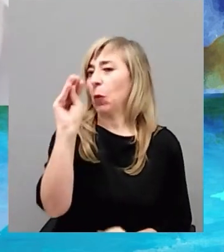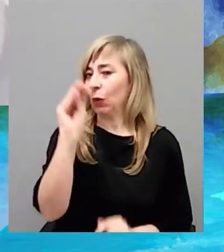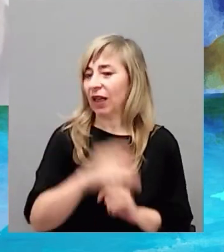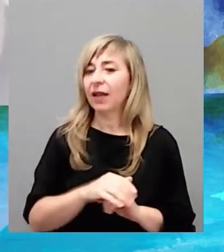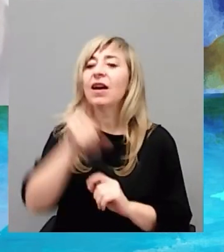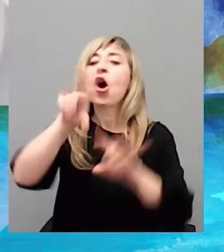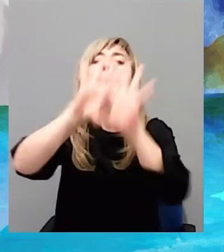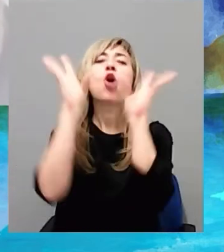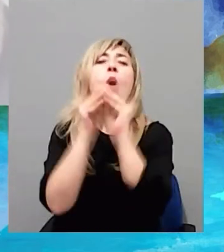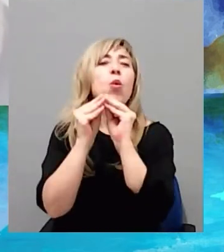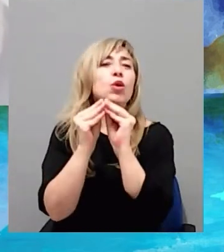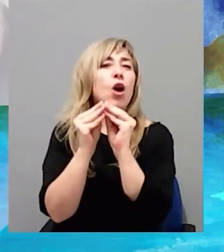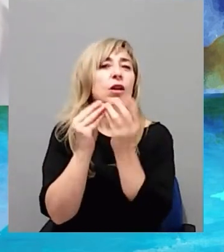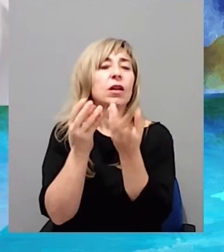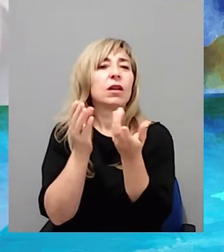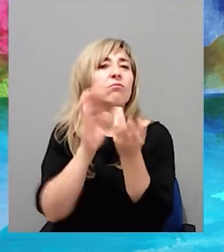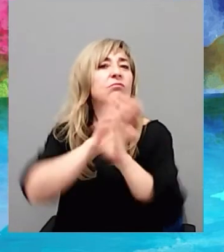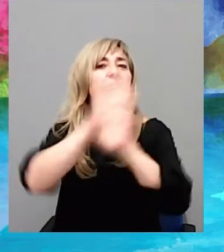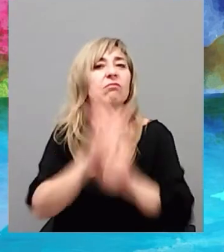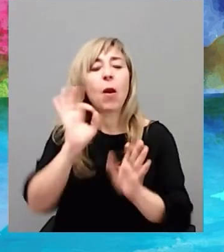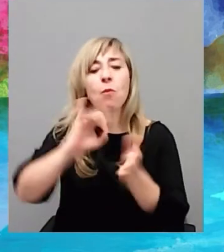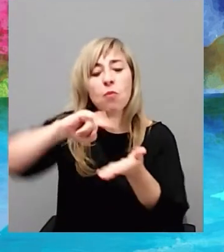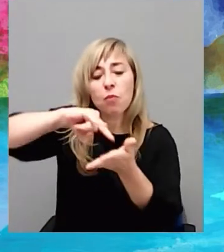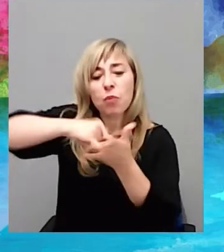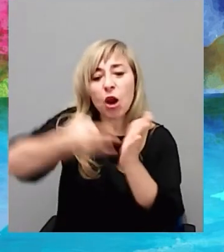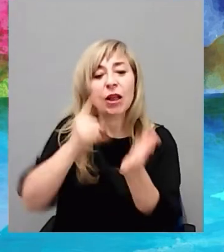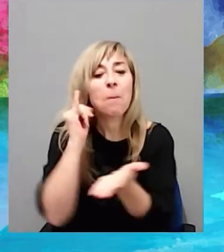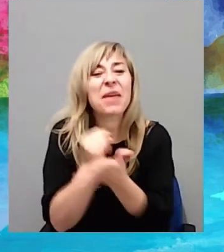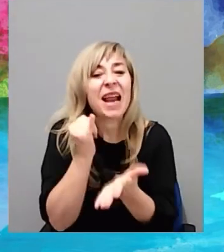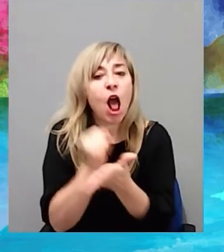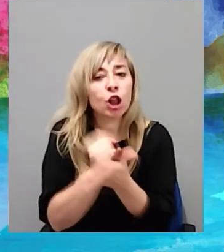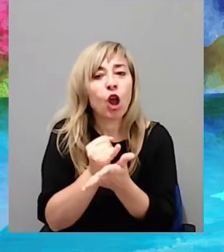to improve your services as a company?